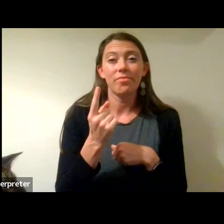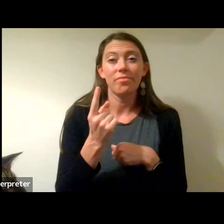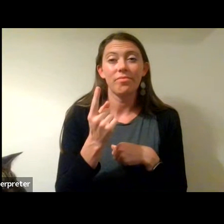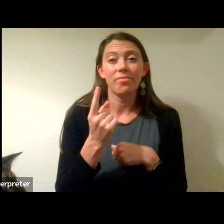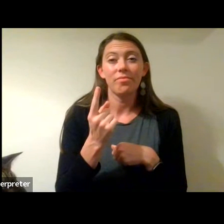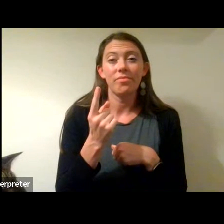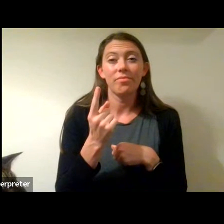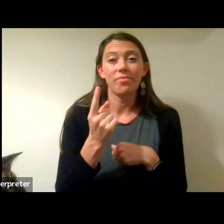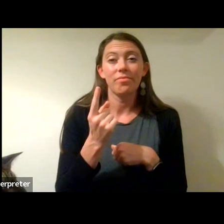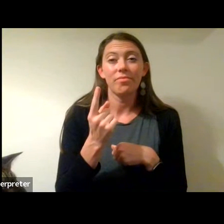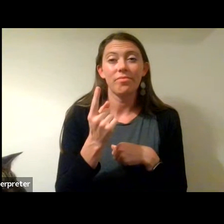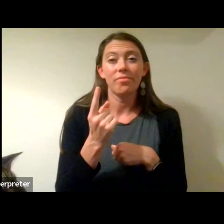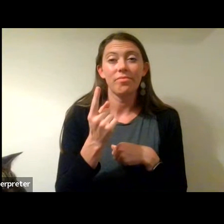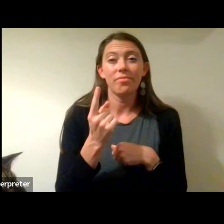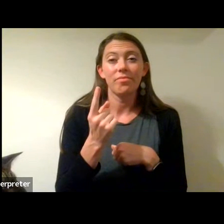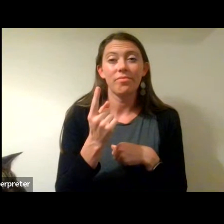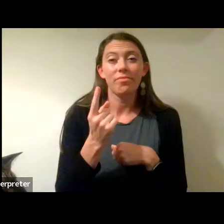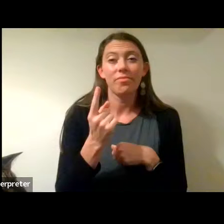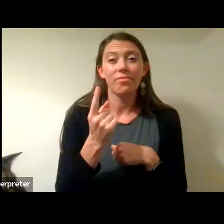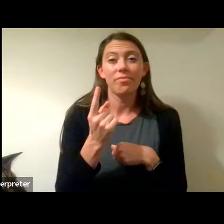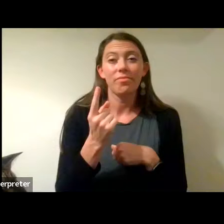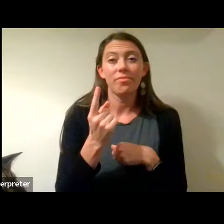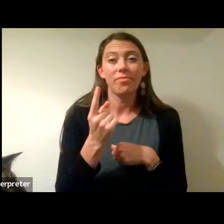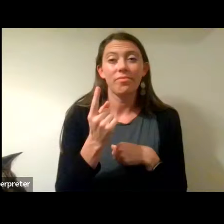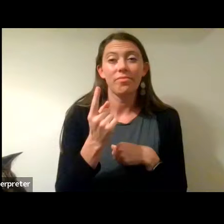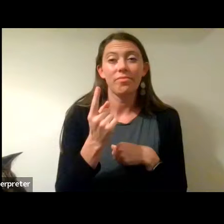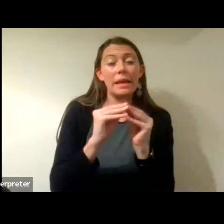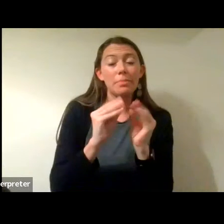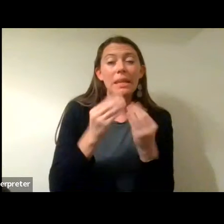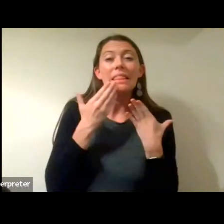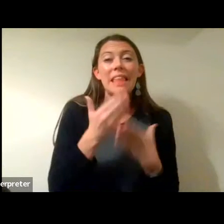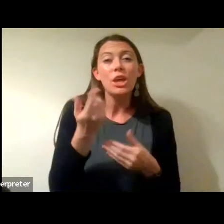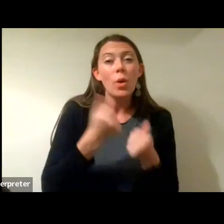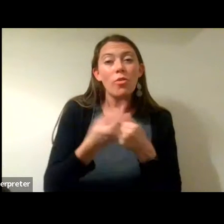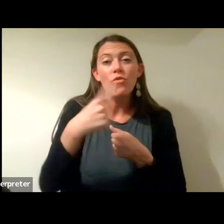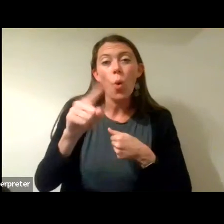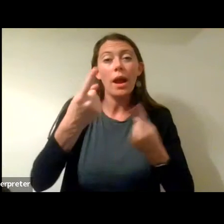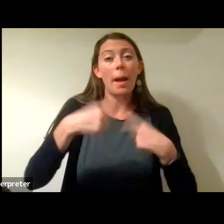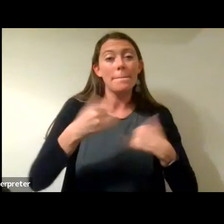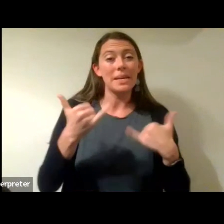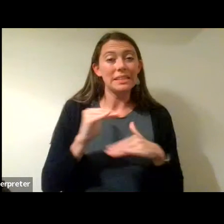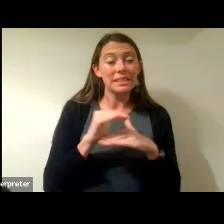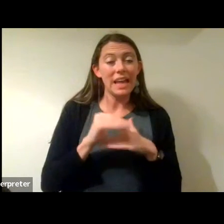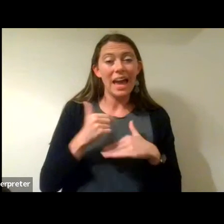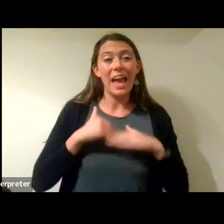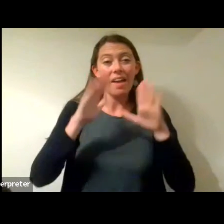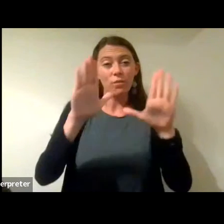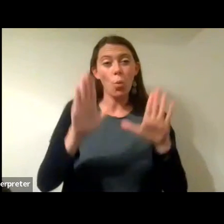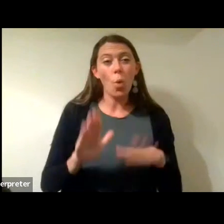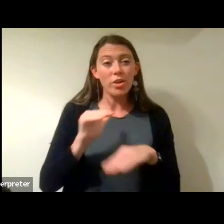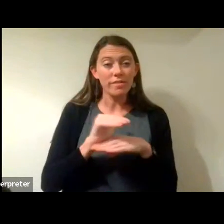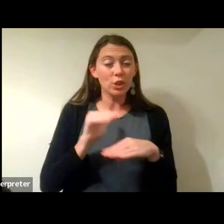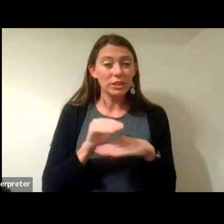safe and have a great rest of your day and rest of your week. Good night, everyone. Peace and blessings.